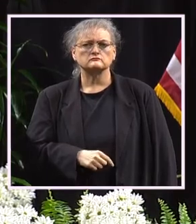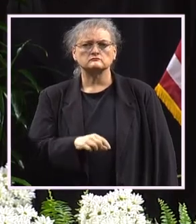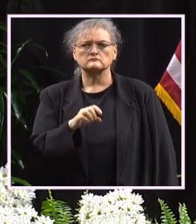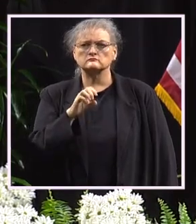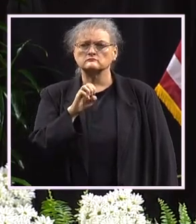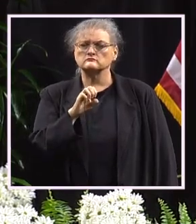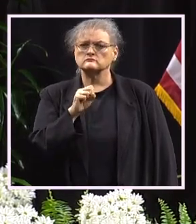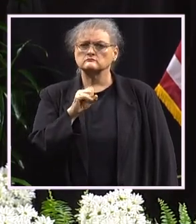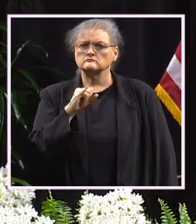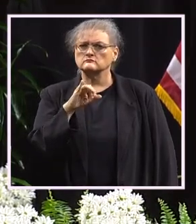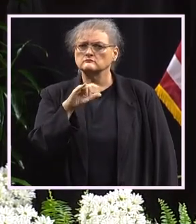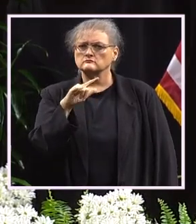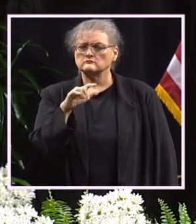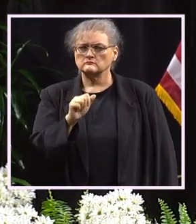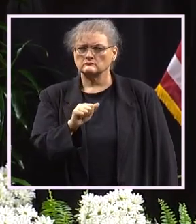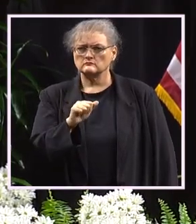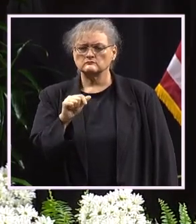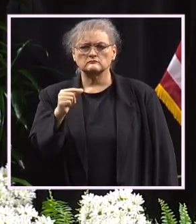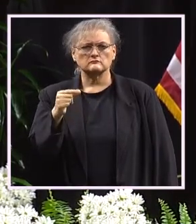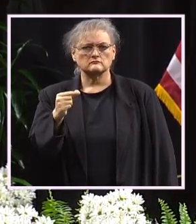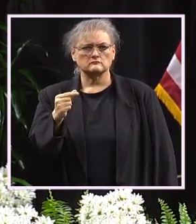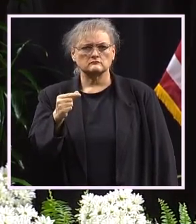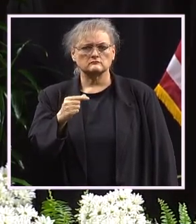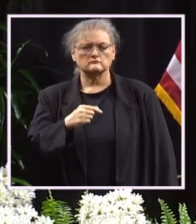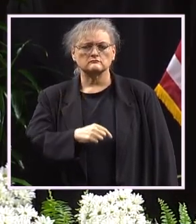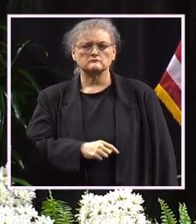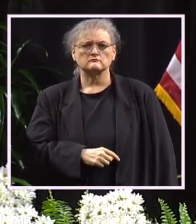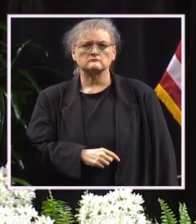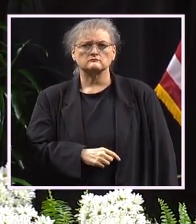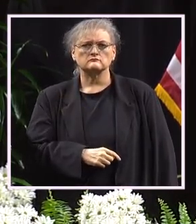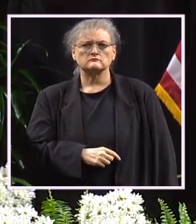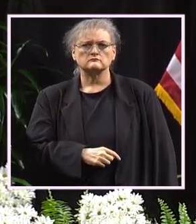Gisela Alexandria Gonzalez.